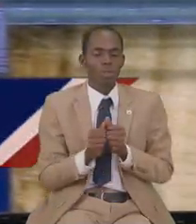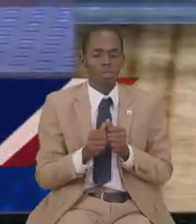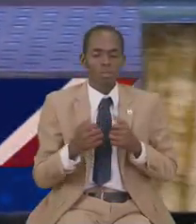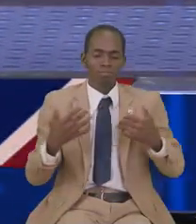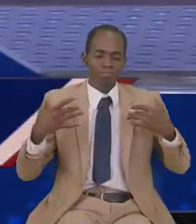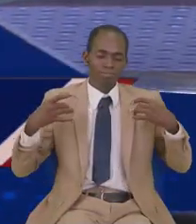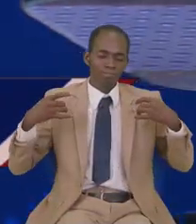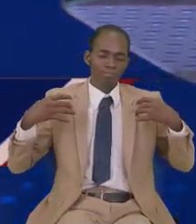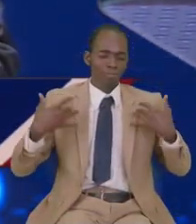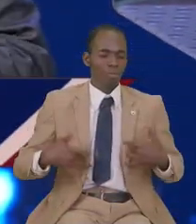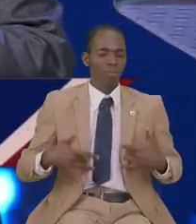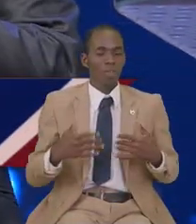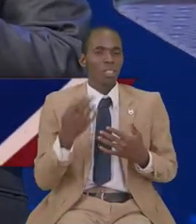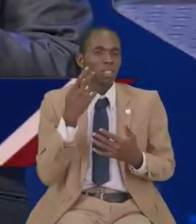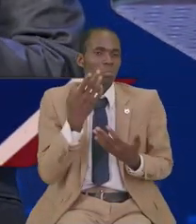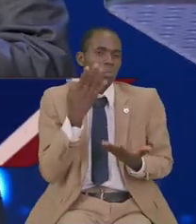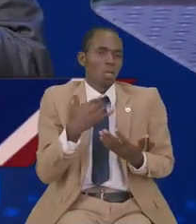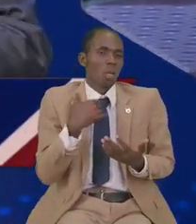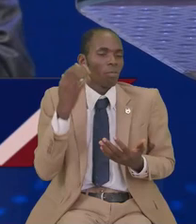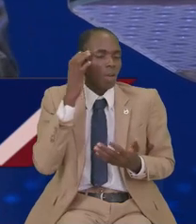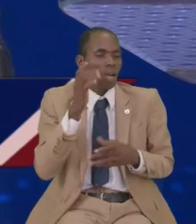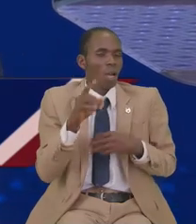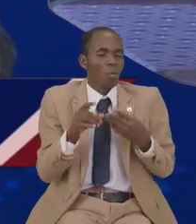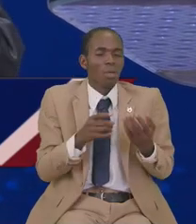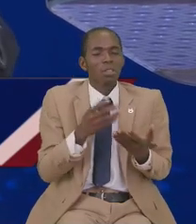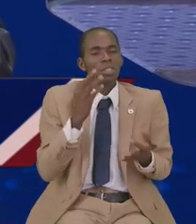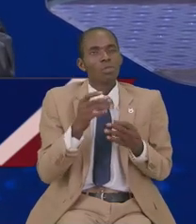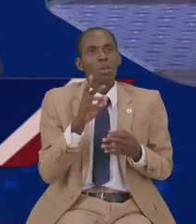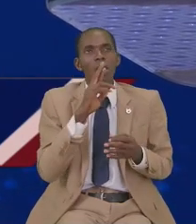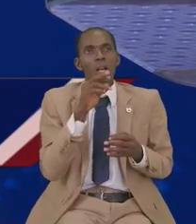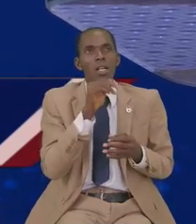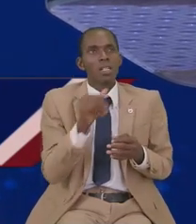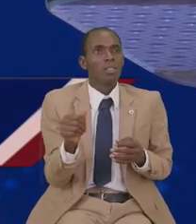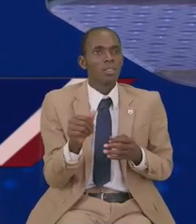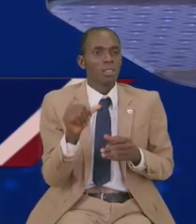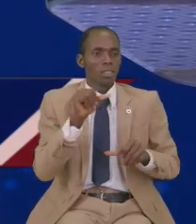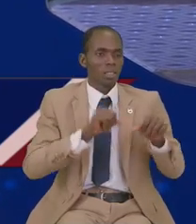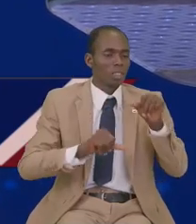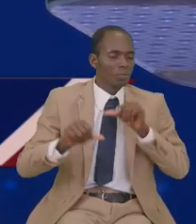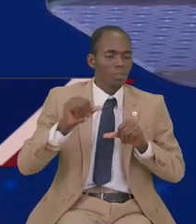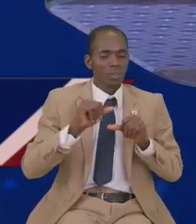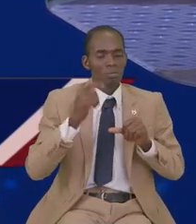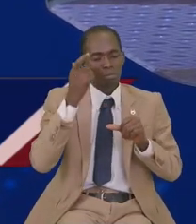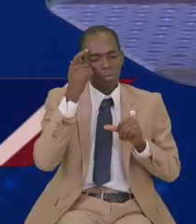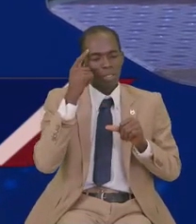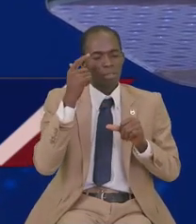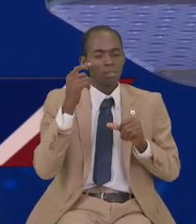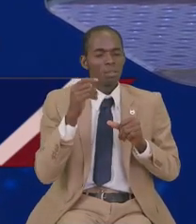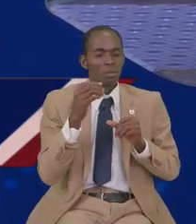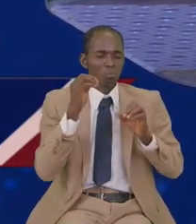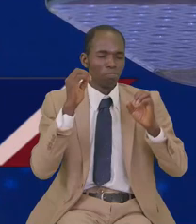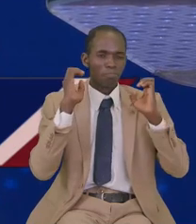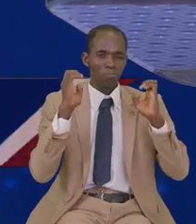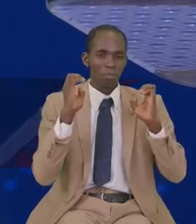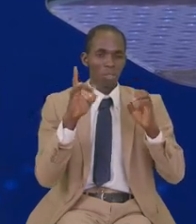have heard, if you are scientific mind oriented, about heart warming. You might